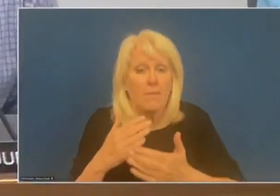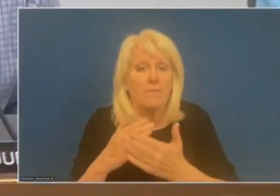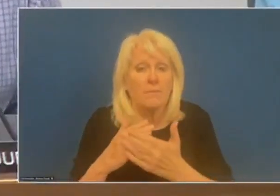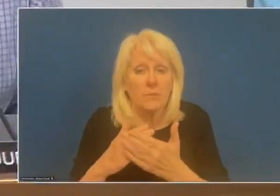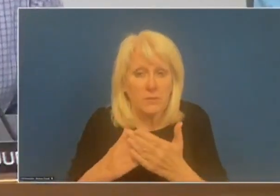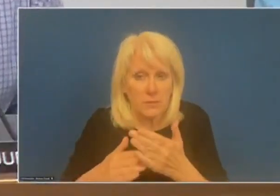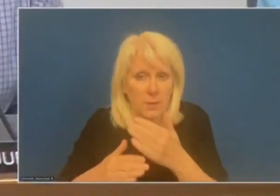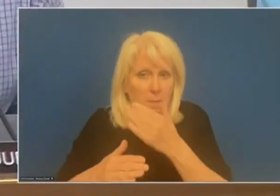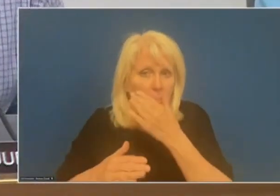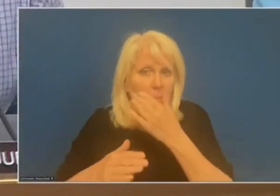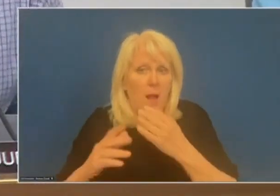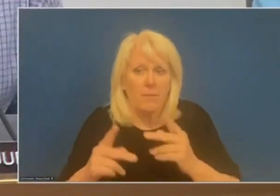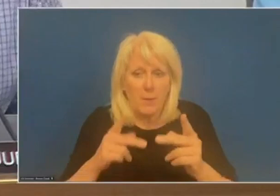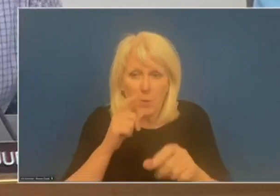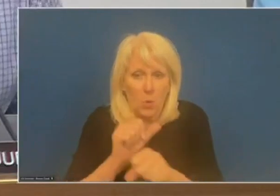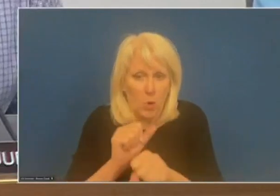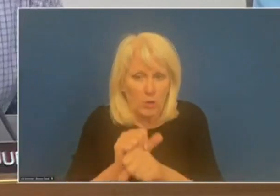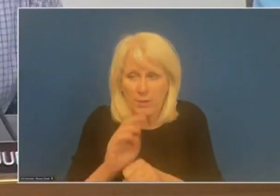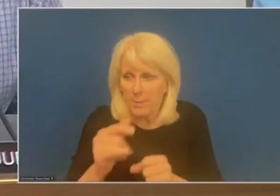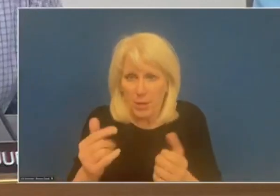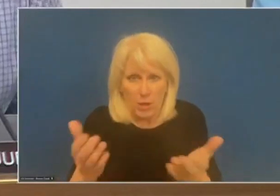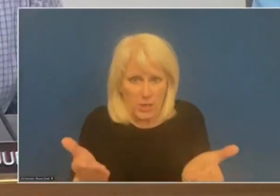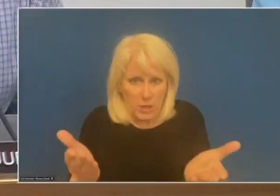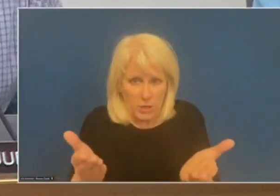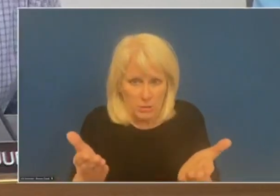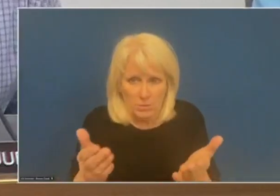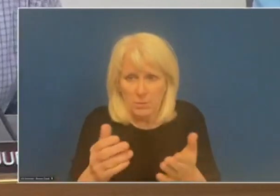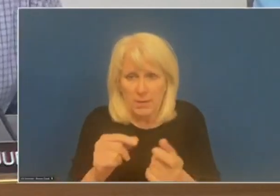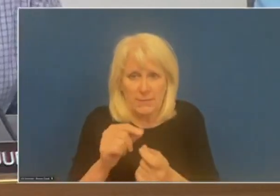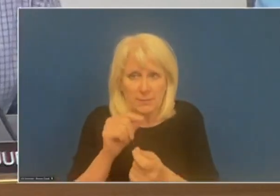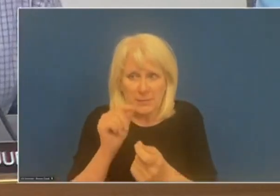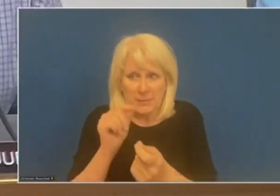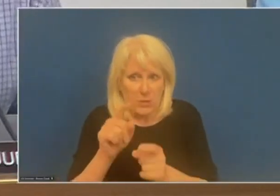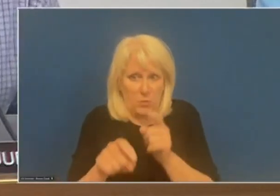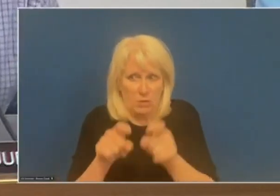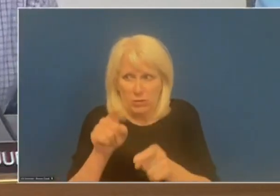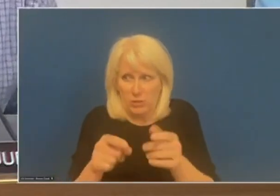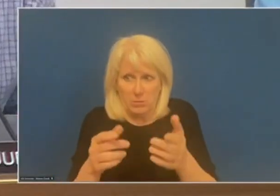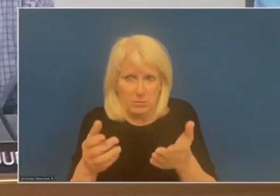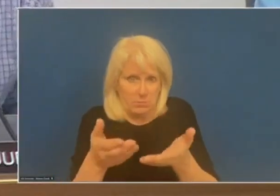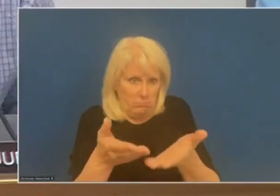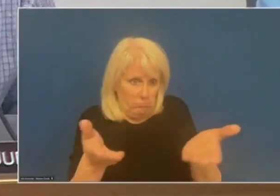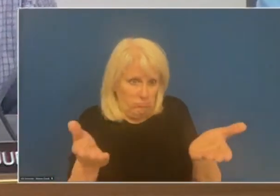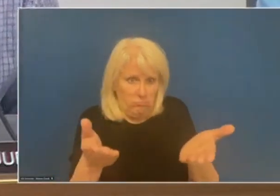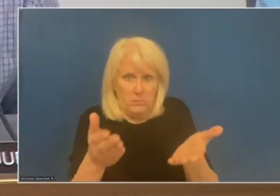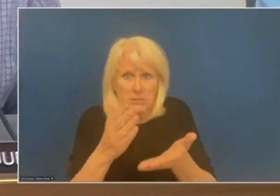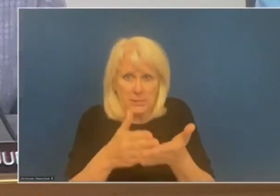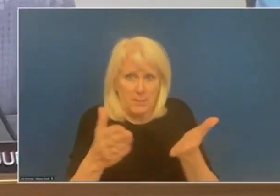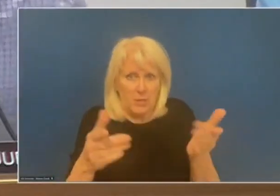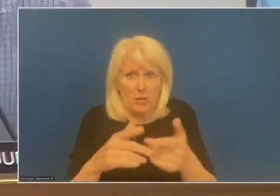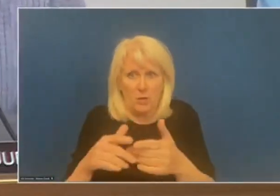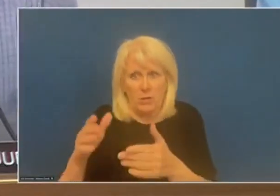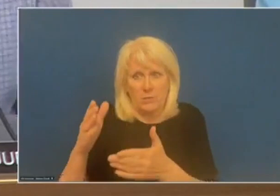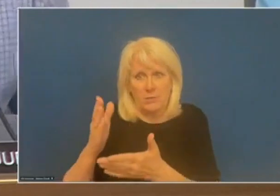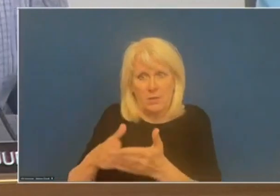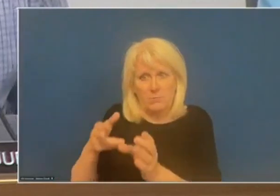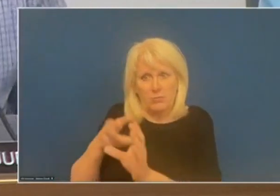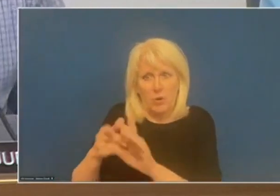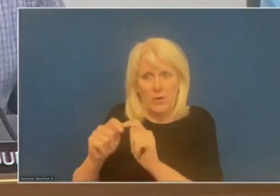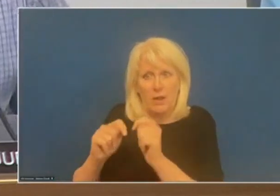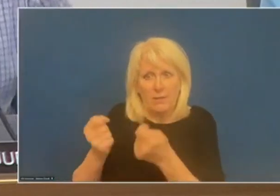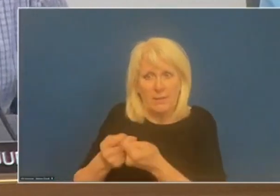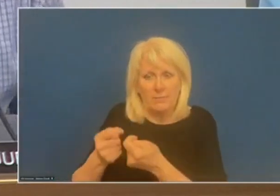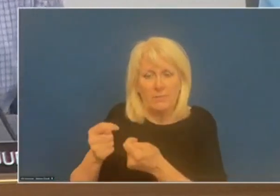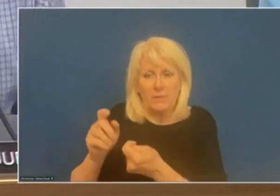the people who worked on the bill for any specific questions, both either in the room or on Teams. The